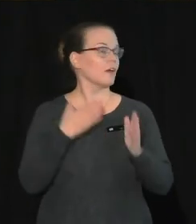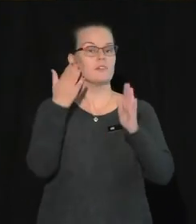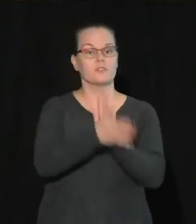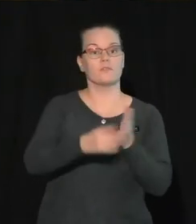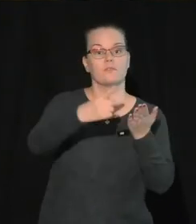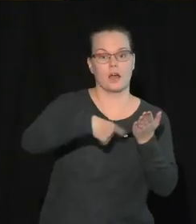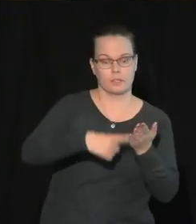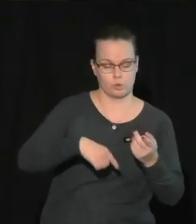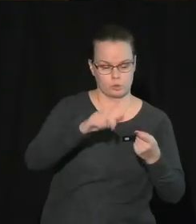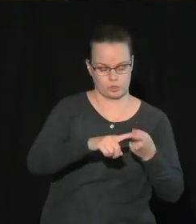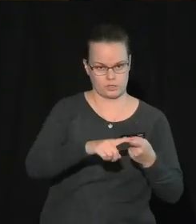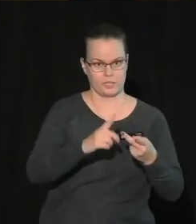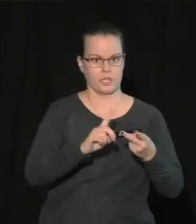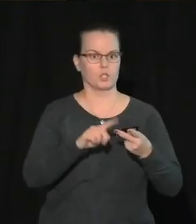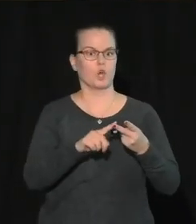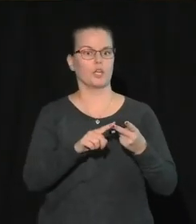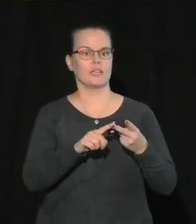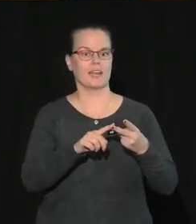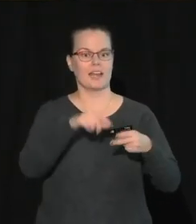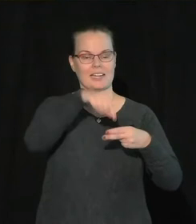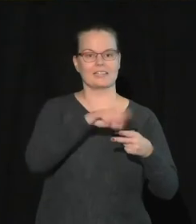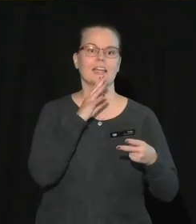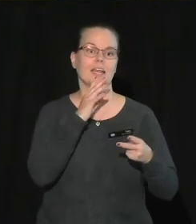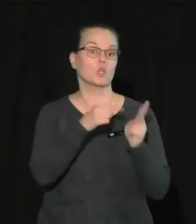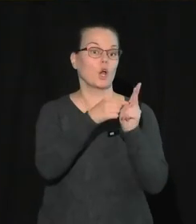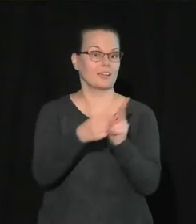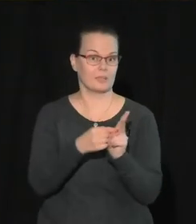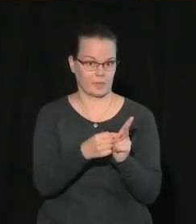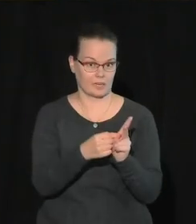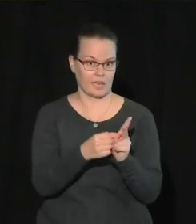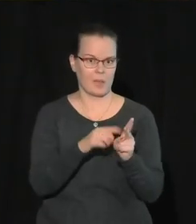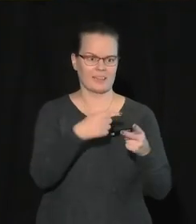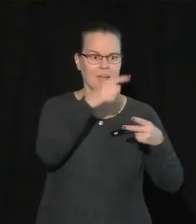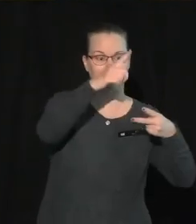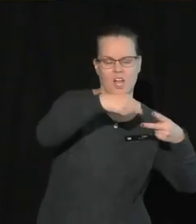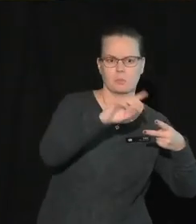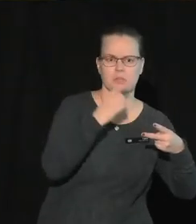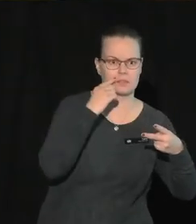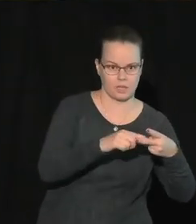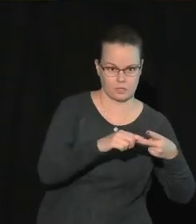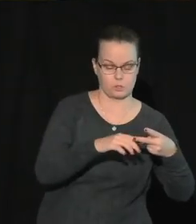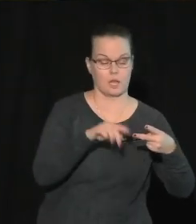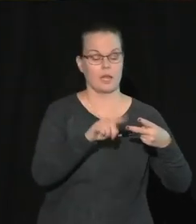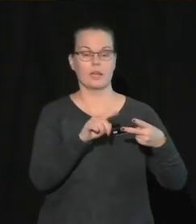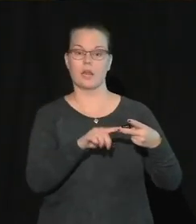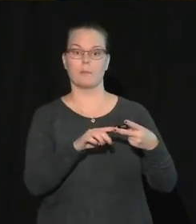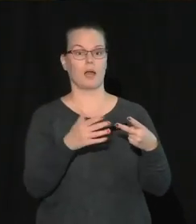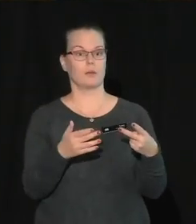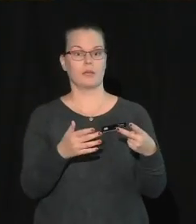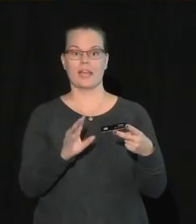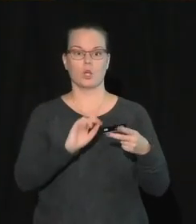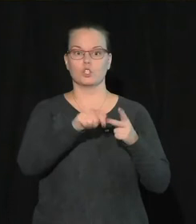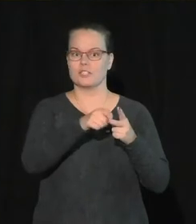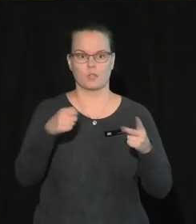The second one contains some examples of what those requirements mean. Those examples are not